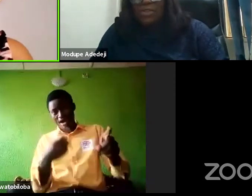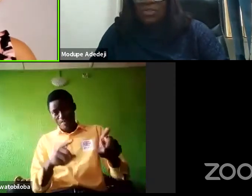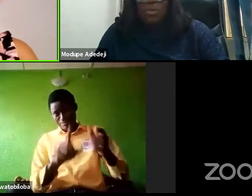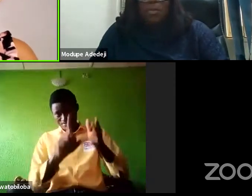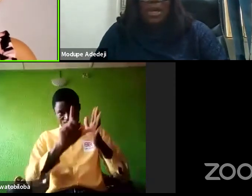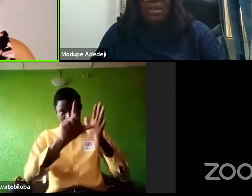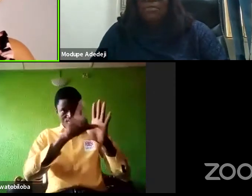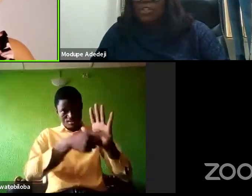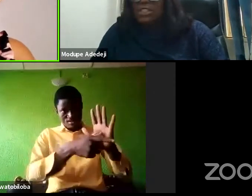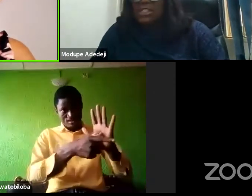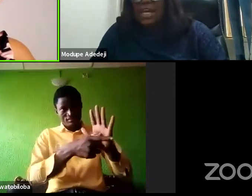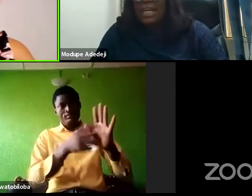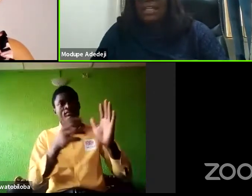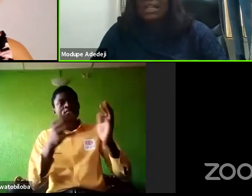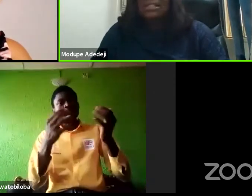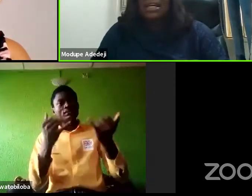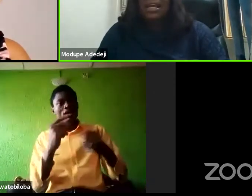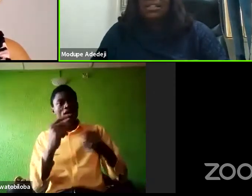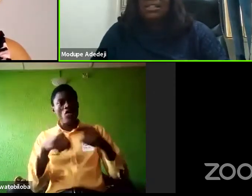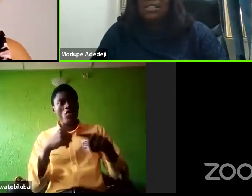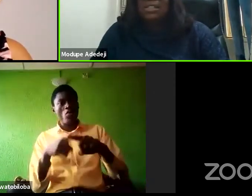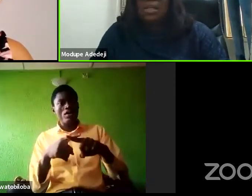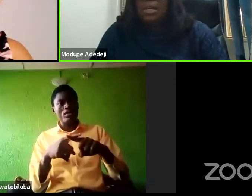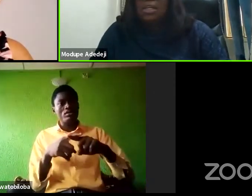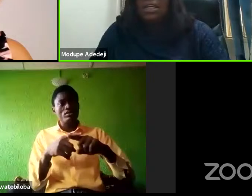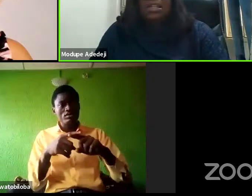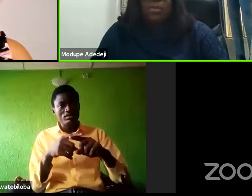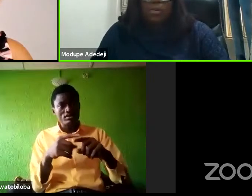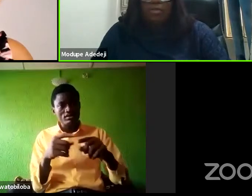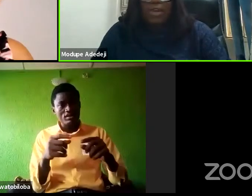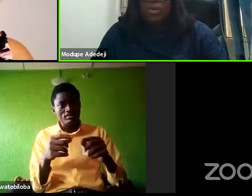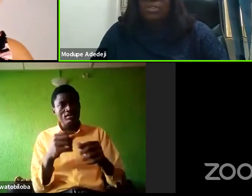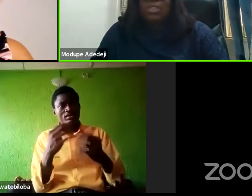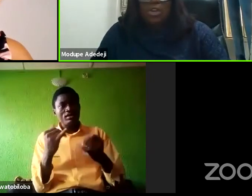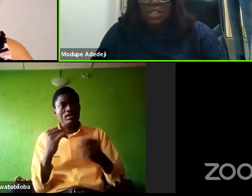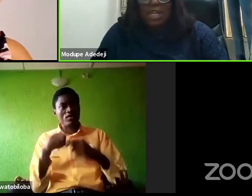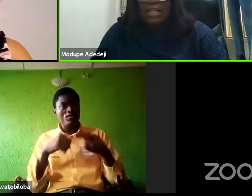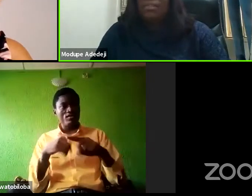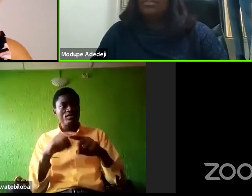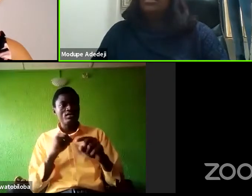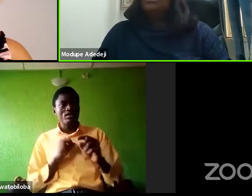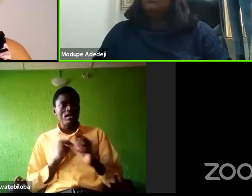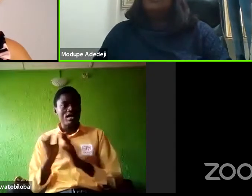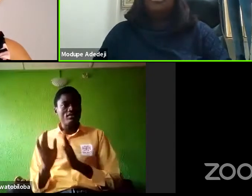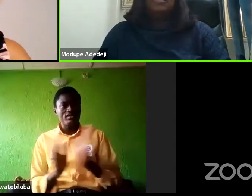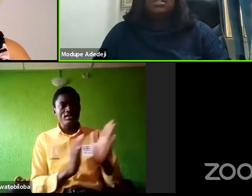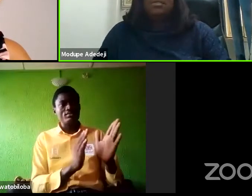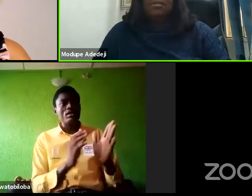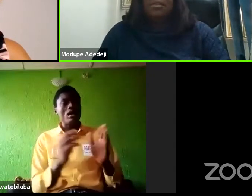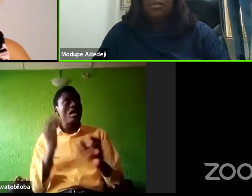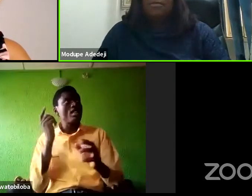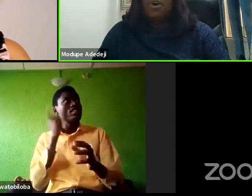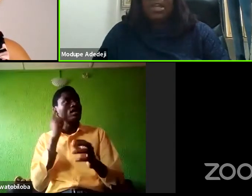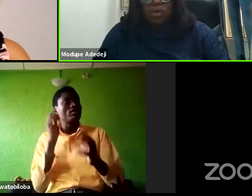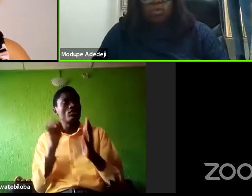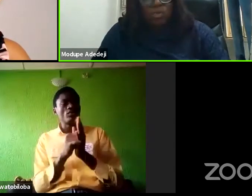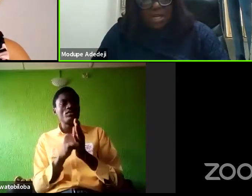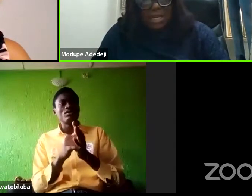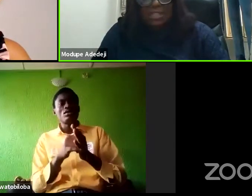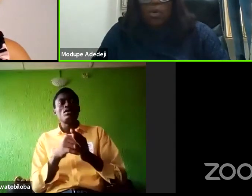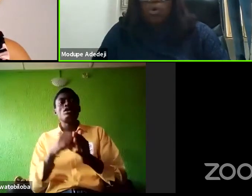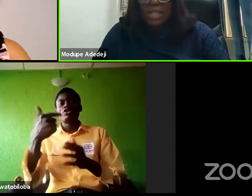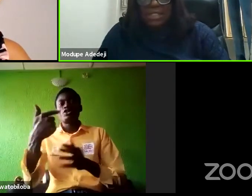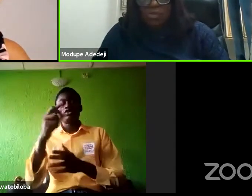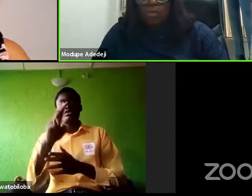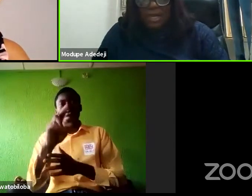so when I was also preparing for this, I heard that the Guinness Book of Records recorded a 54-year-old